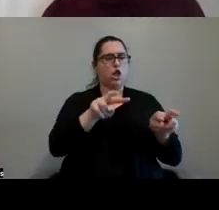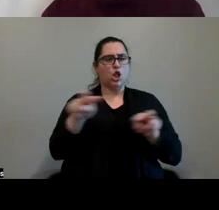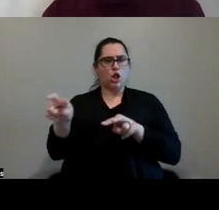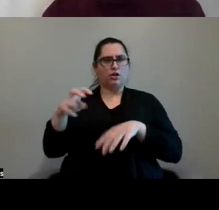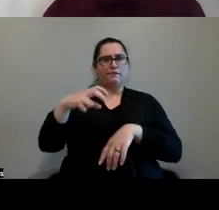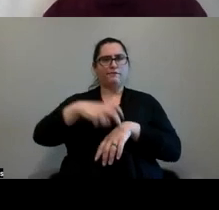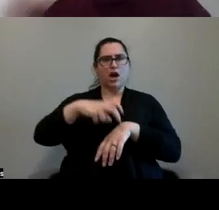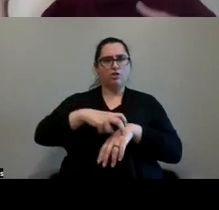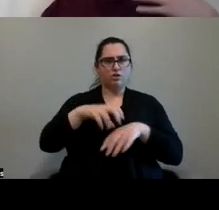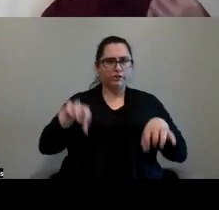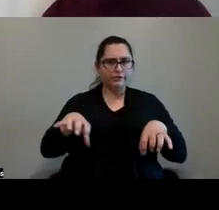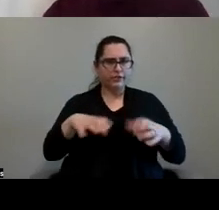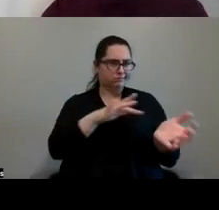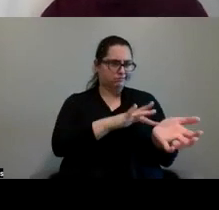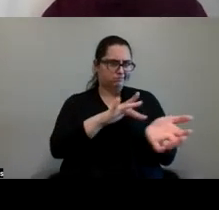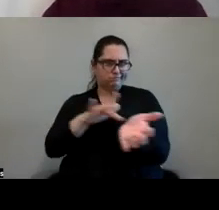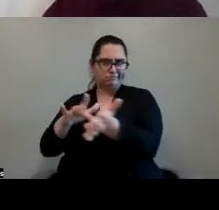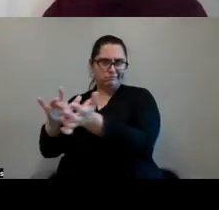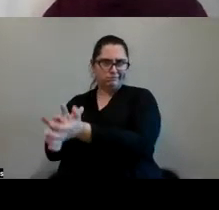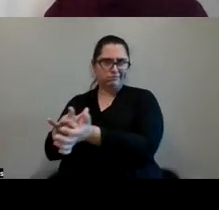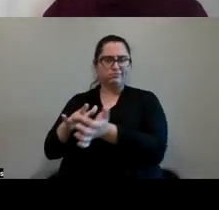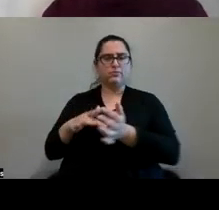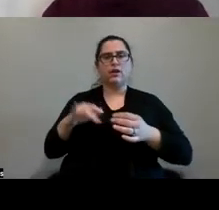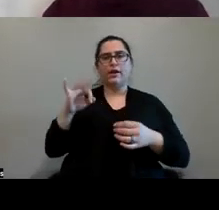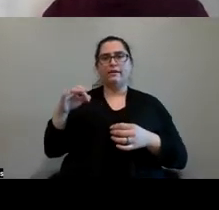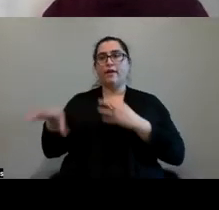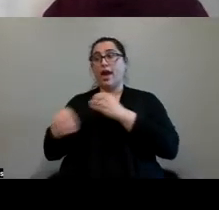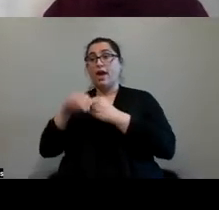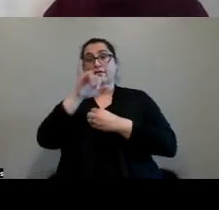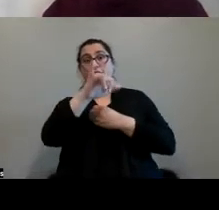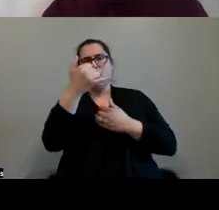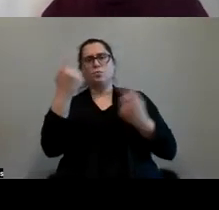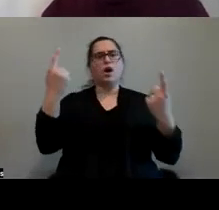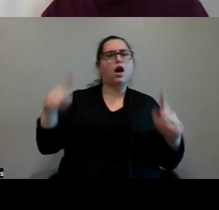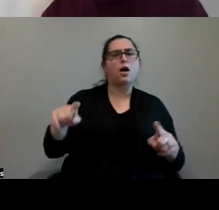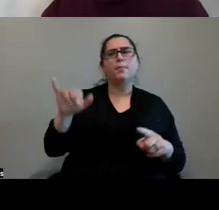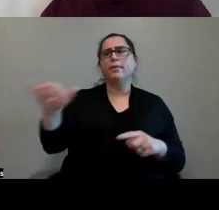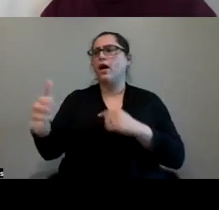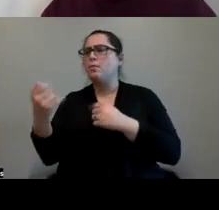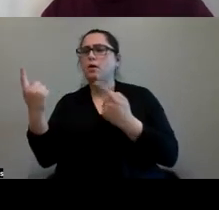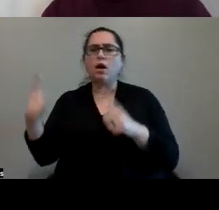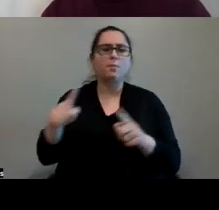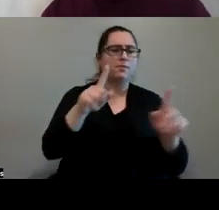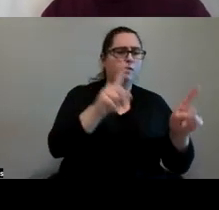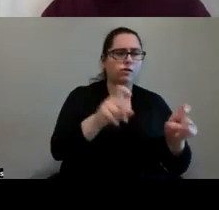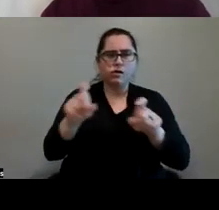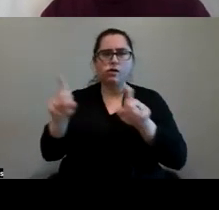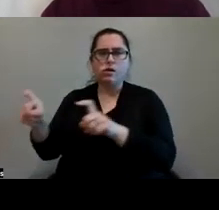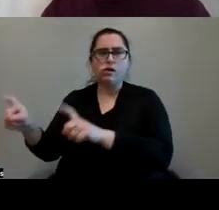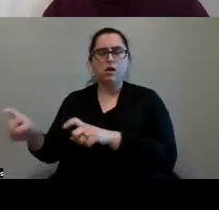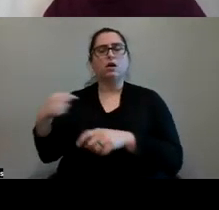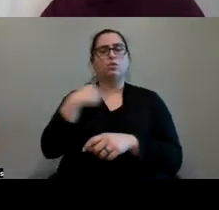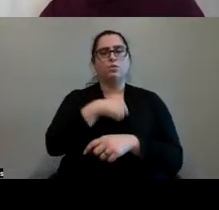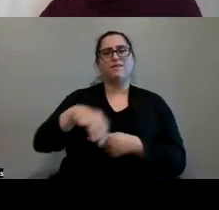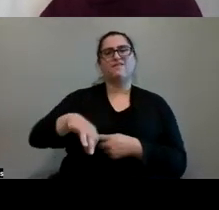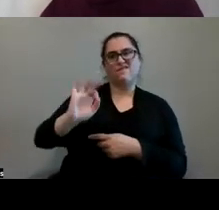viral infectivity in the presence of these antibodies, and show that binding is